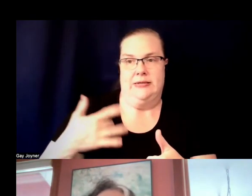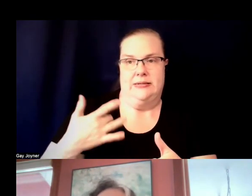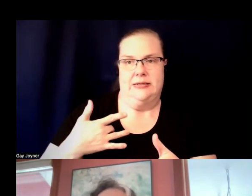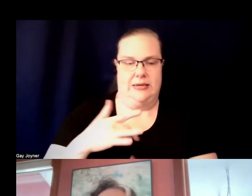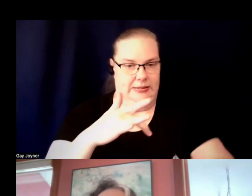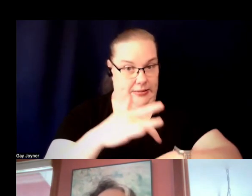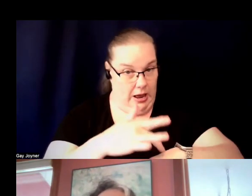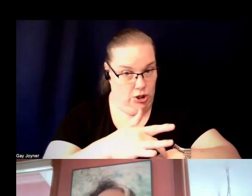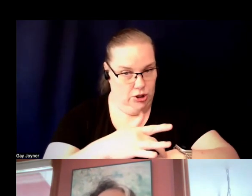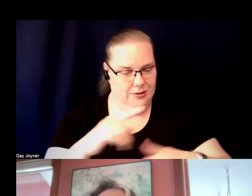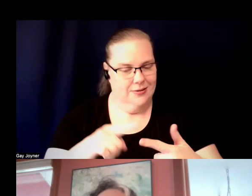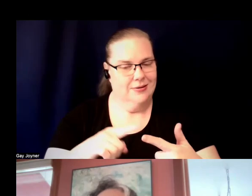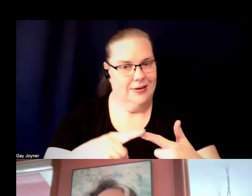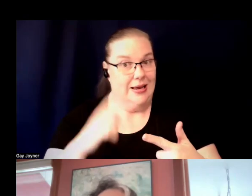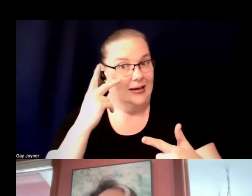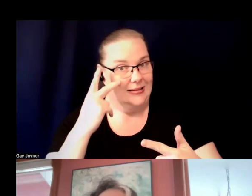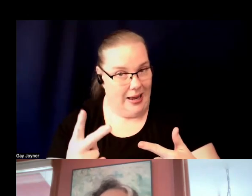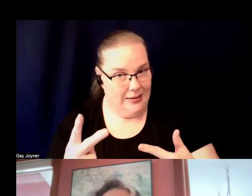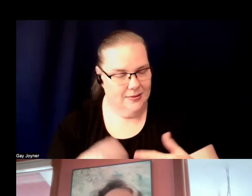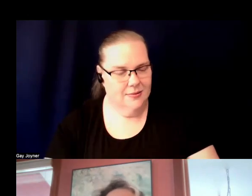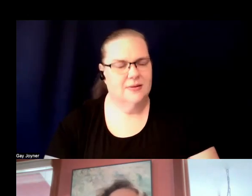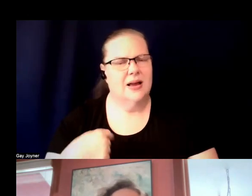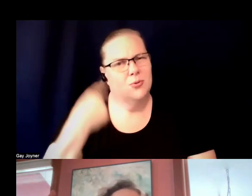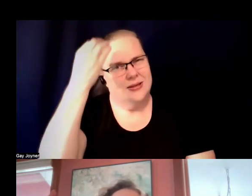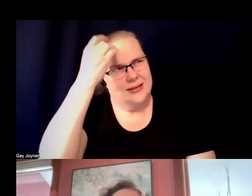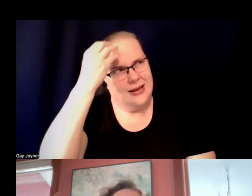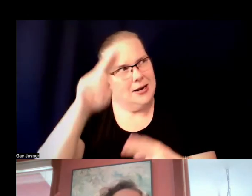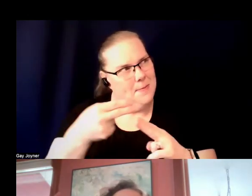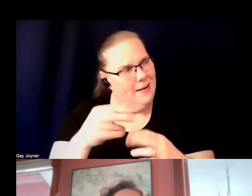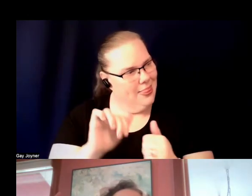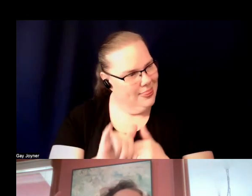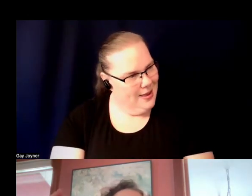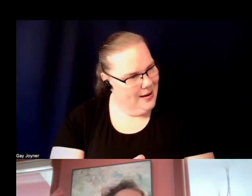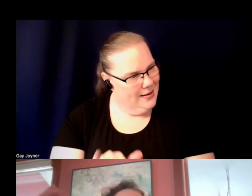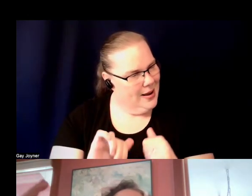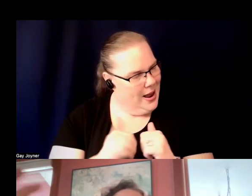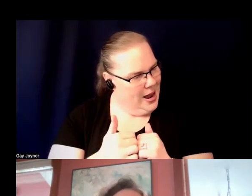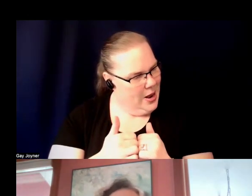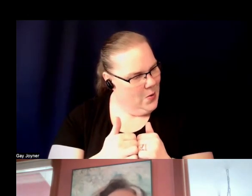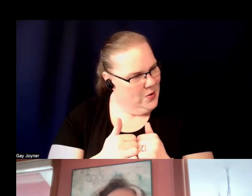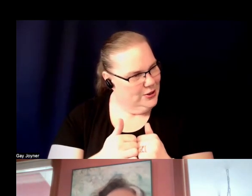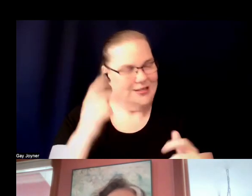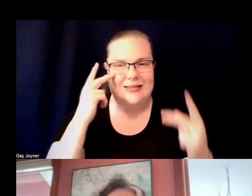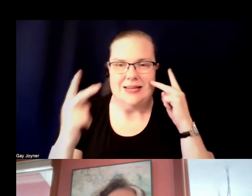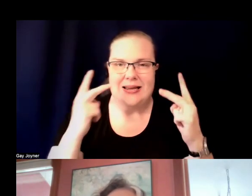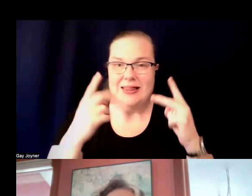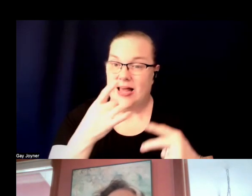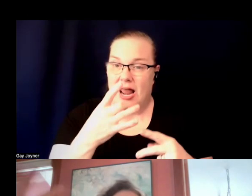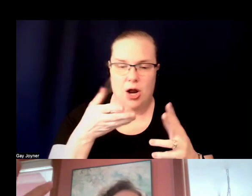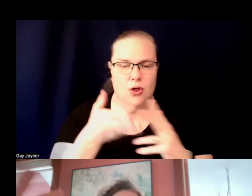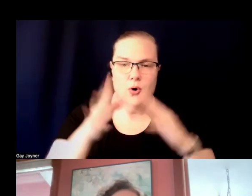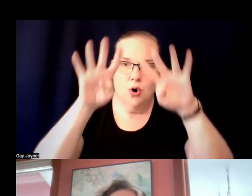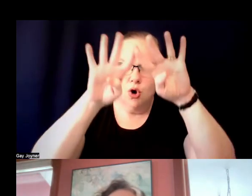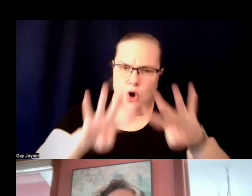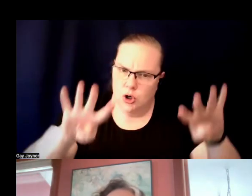say. And I've been thinking about that lately, how just seeing the light through curtains, which